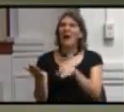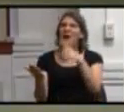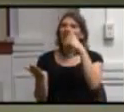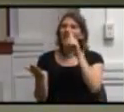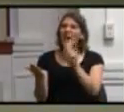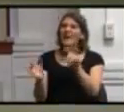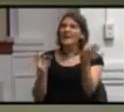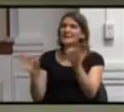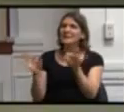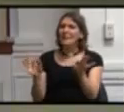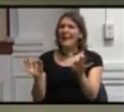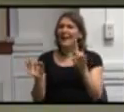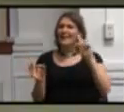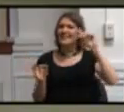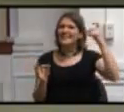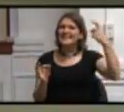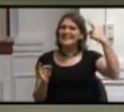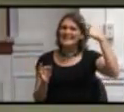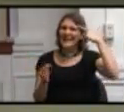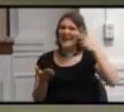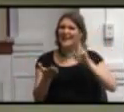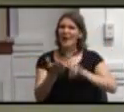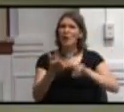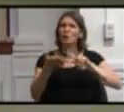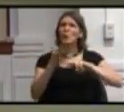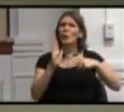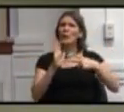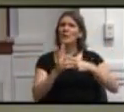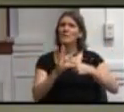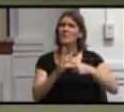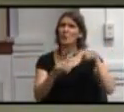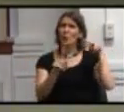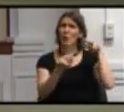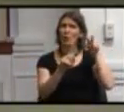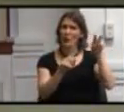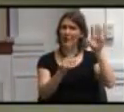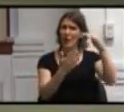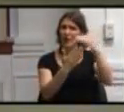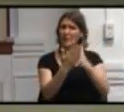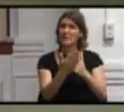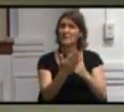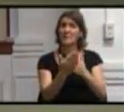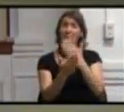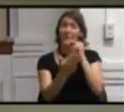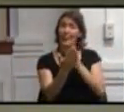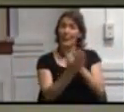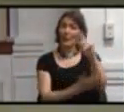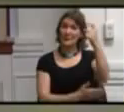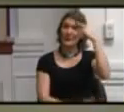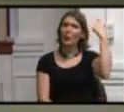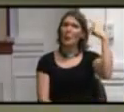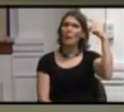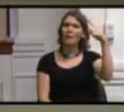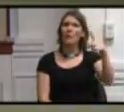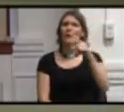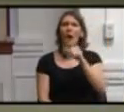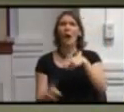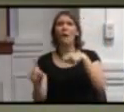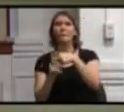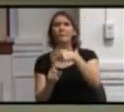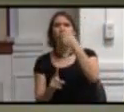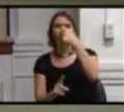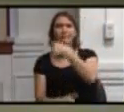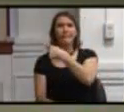would you explain what the state contract is? Is what's the advantage of going through those vendors as opposed to going up on Putney